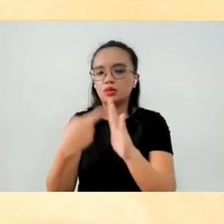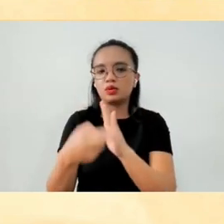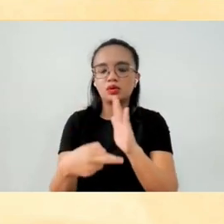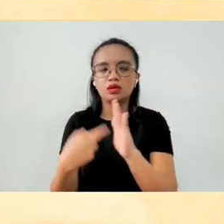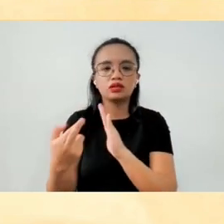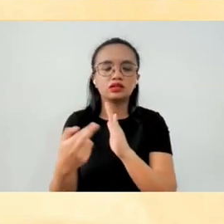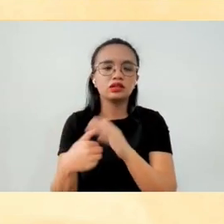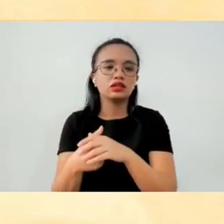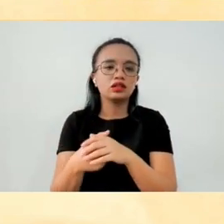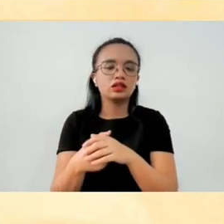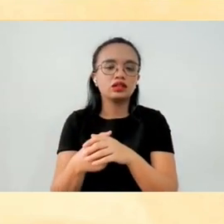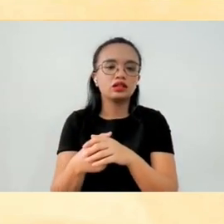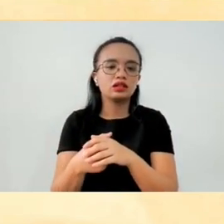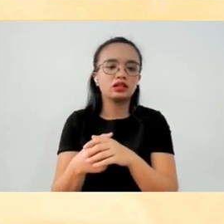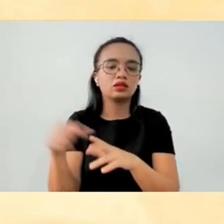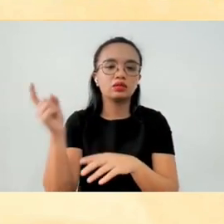maybe